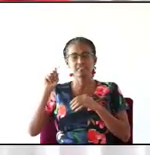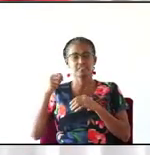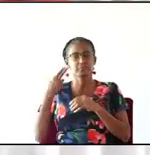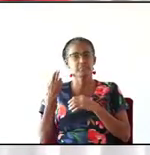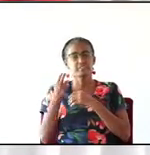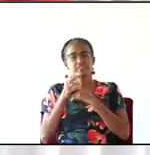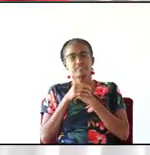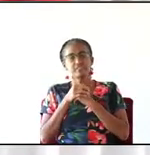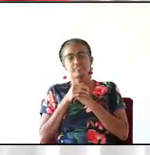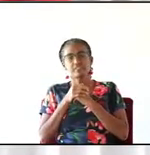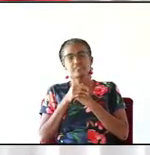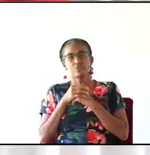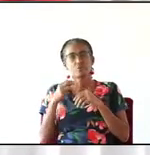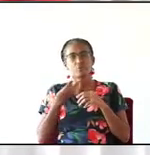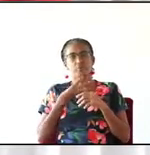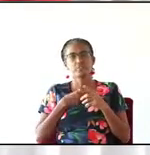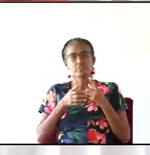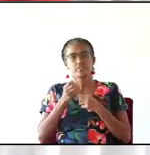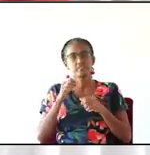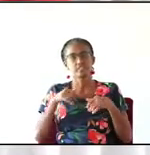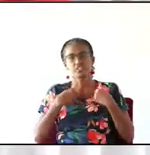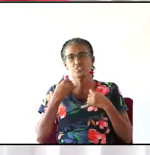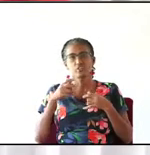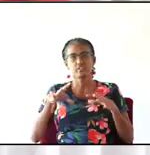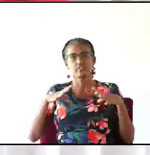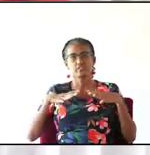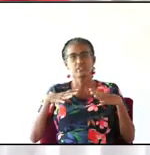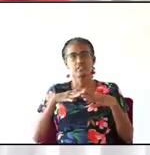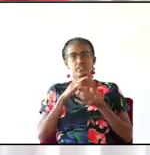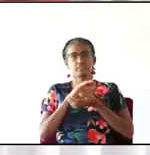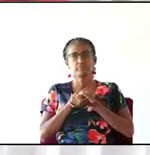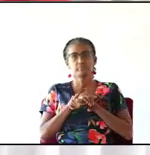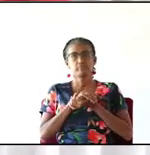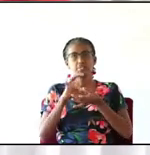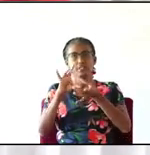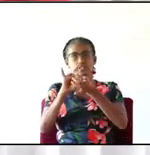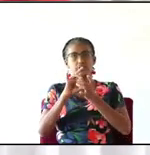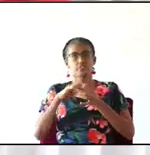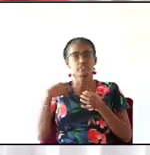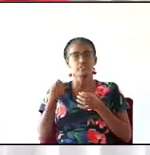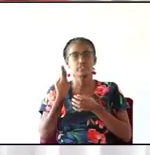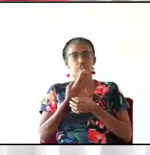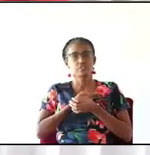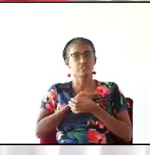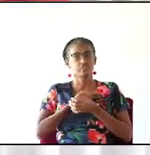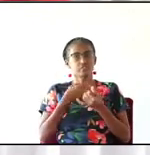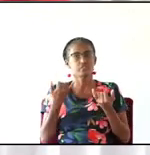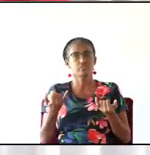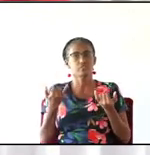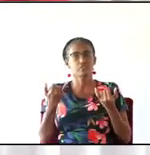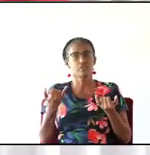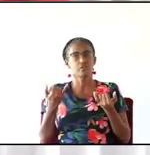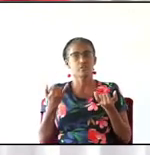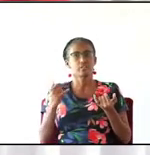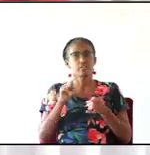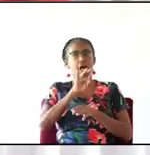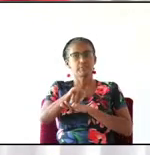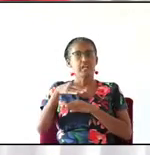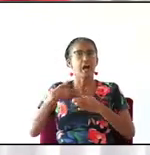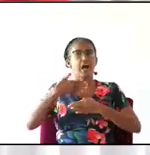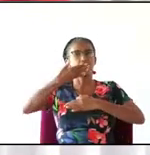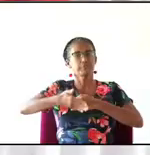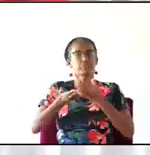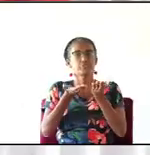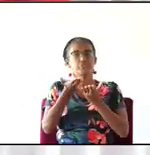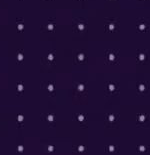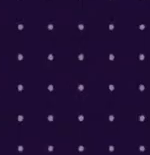will make sure he does, all right? join us afterwards for a special business meeting after the service